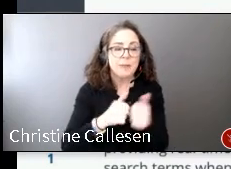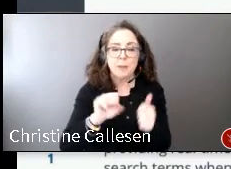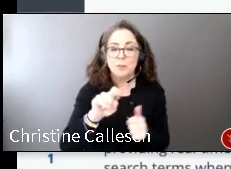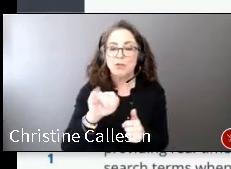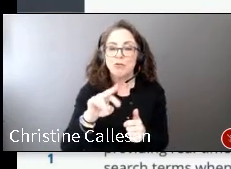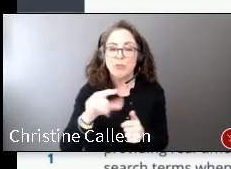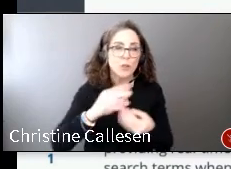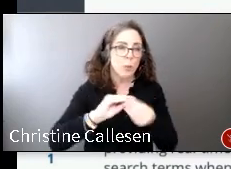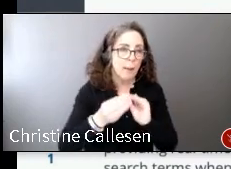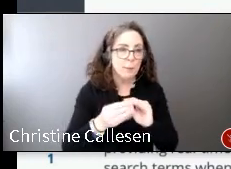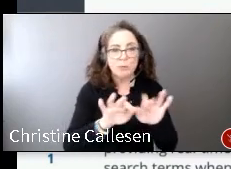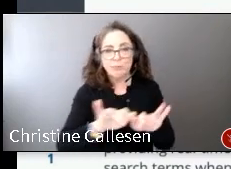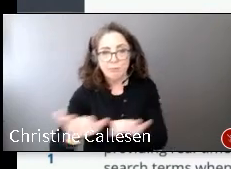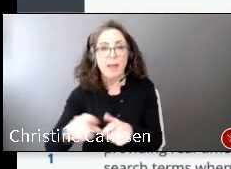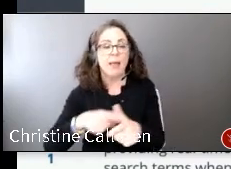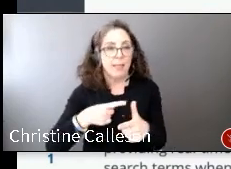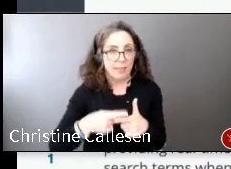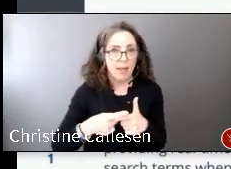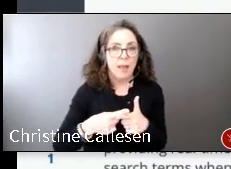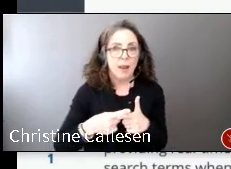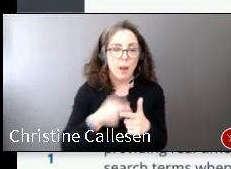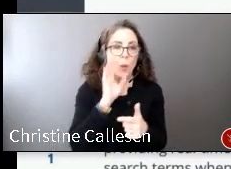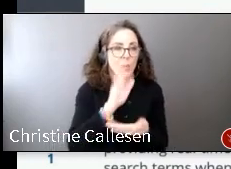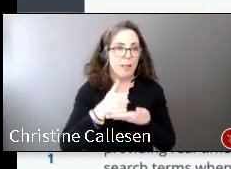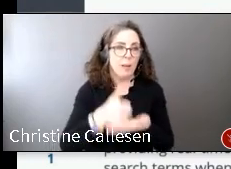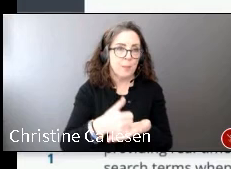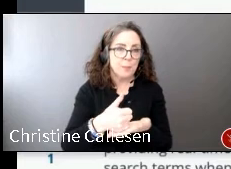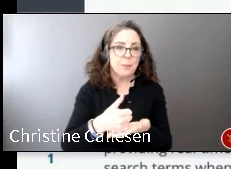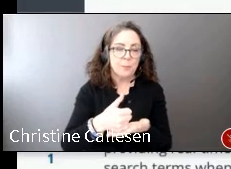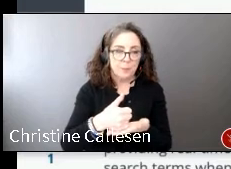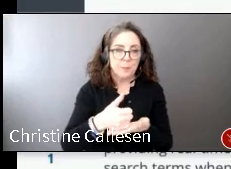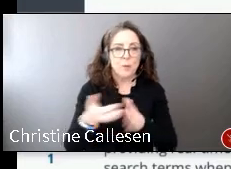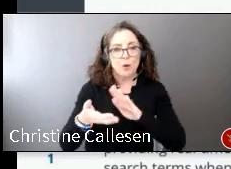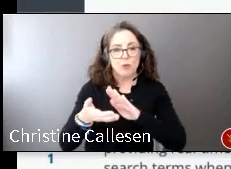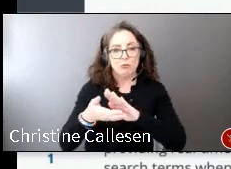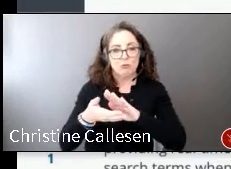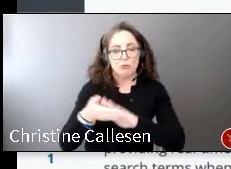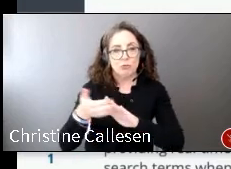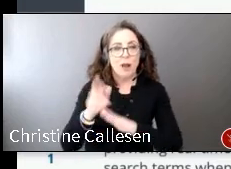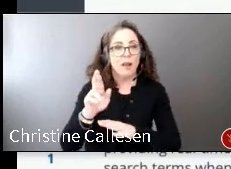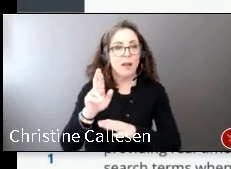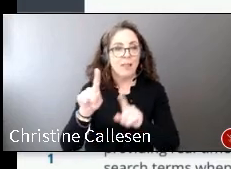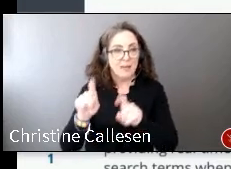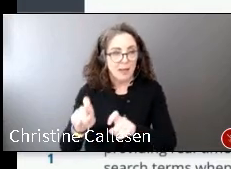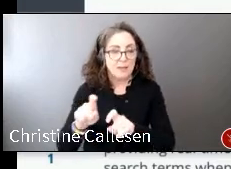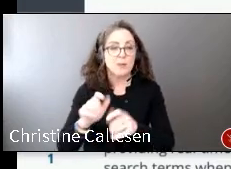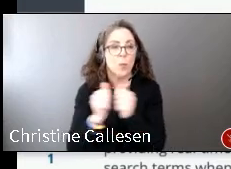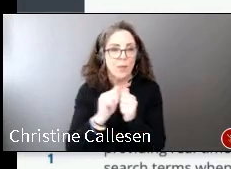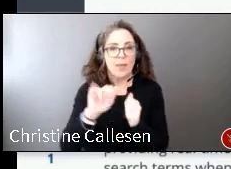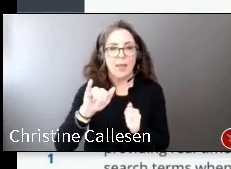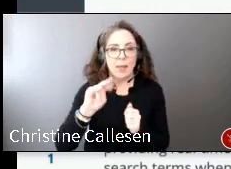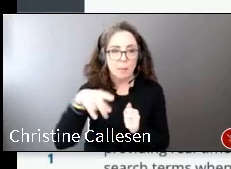numbers here, and it will help you run the test against your input. And here is the